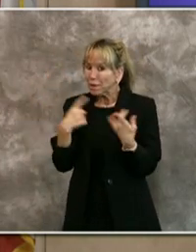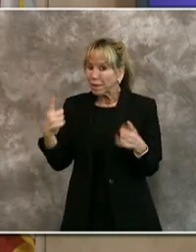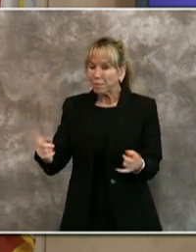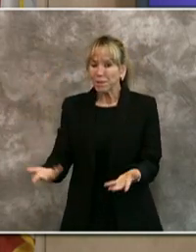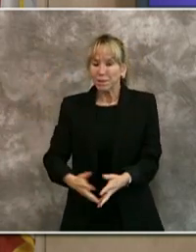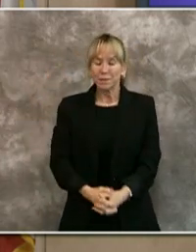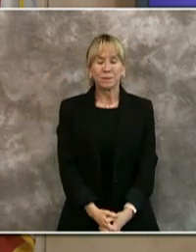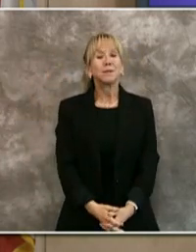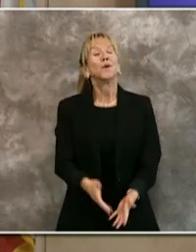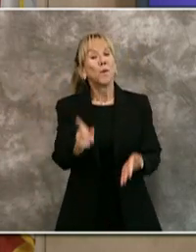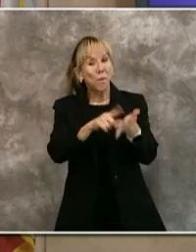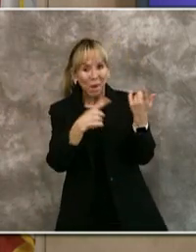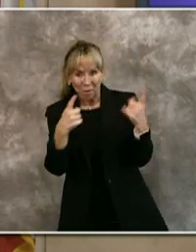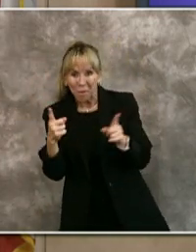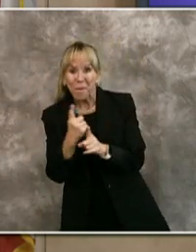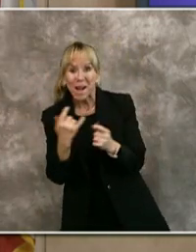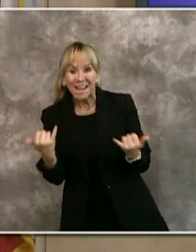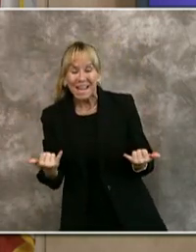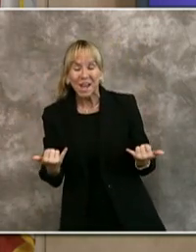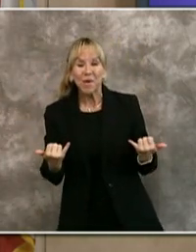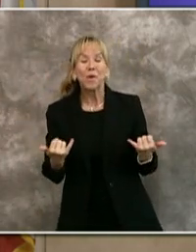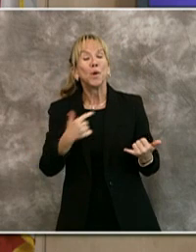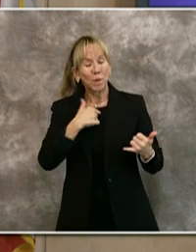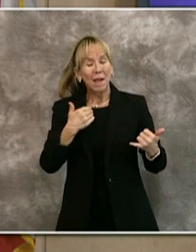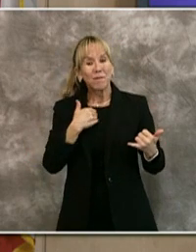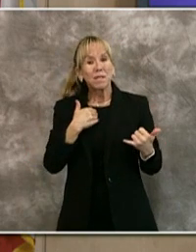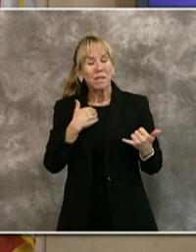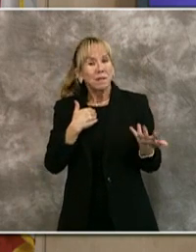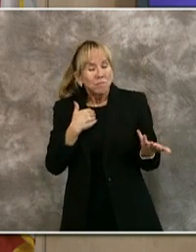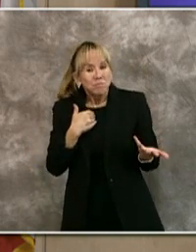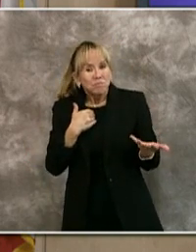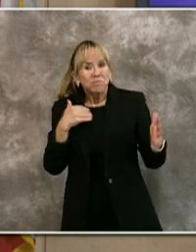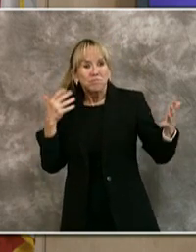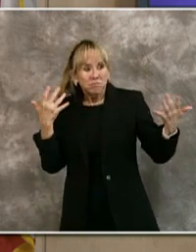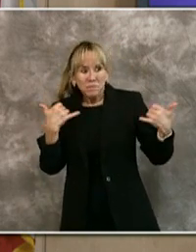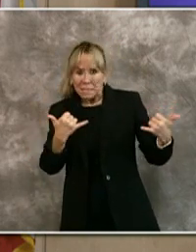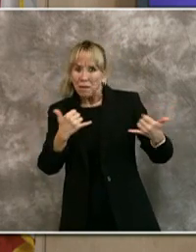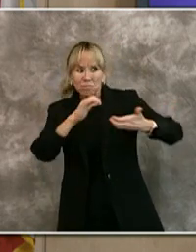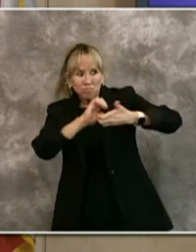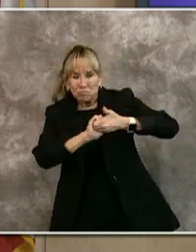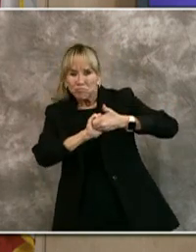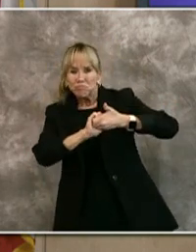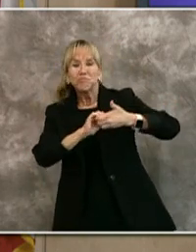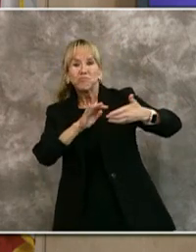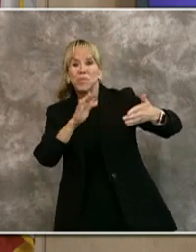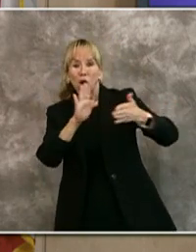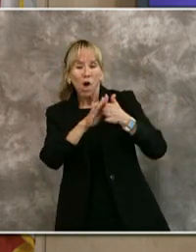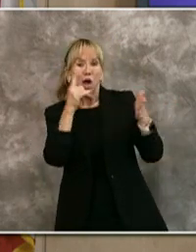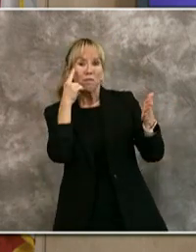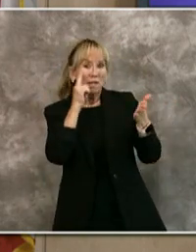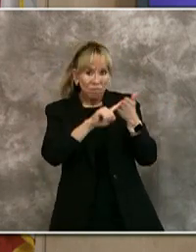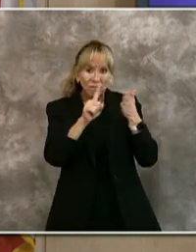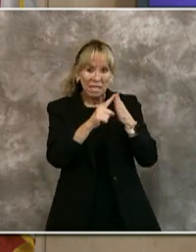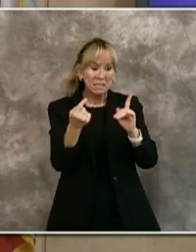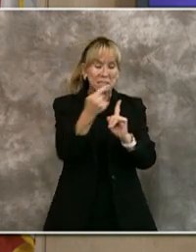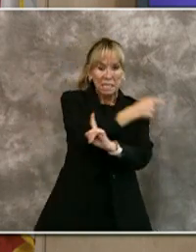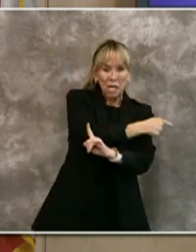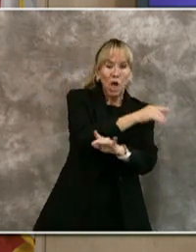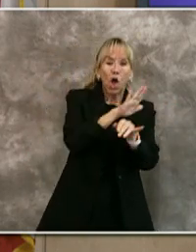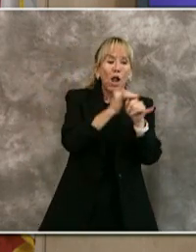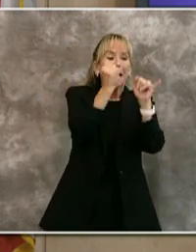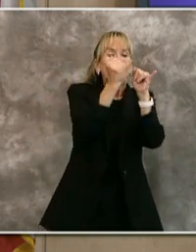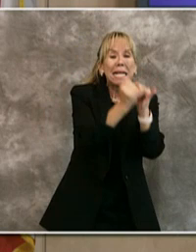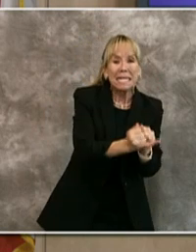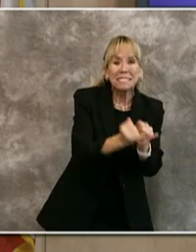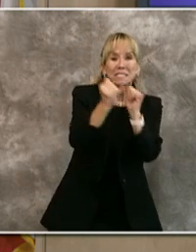What's going on with the tribes right now is that we are having active joint investigations on individual cases. Again, that's